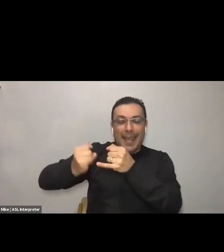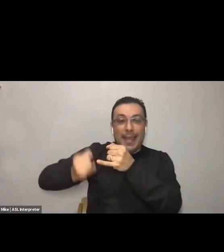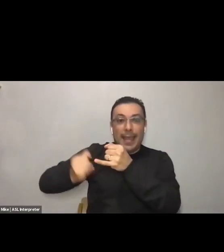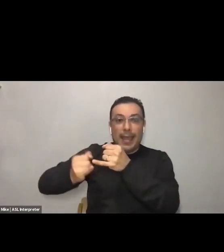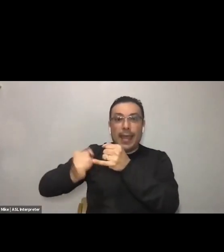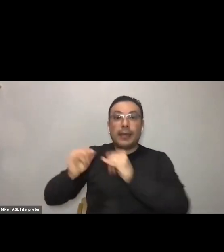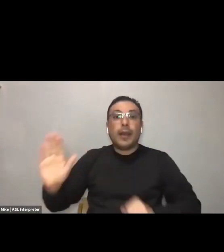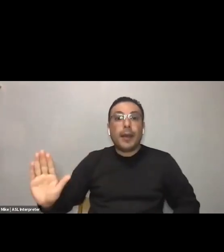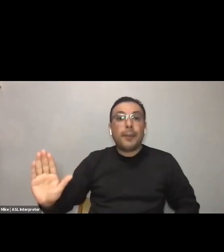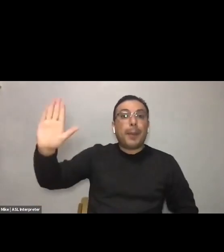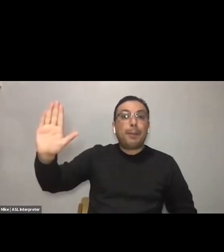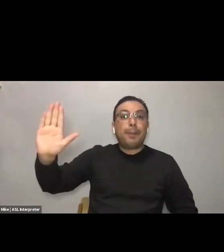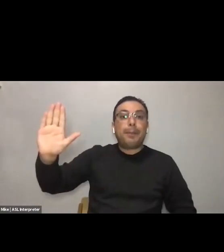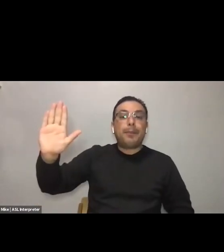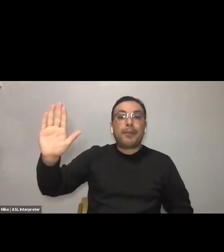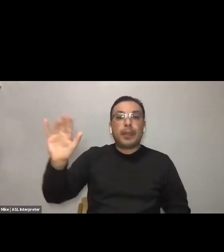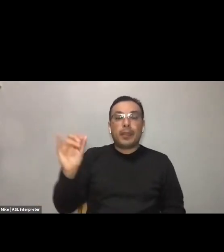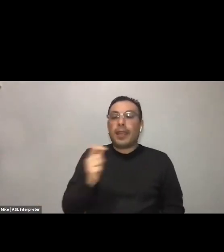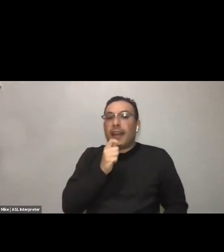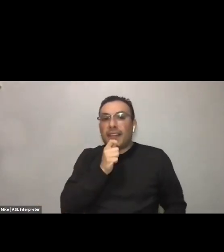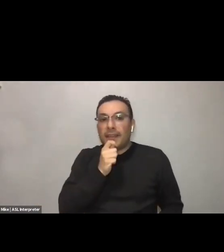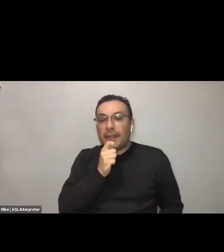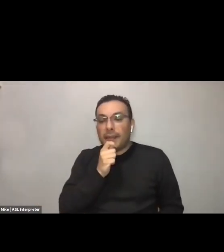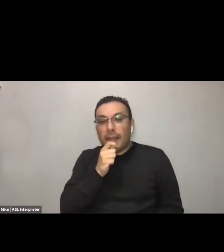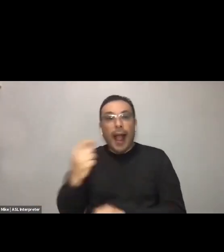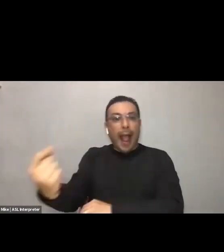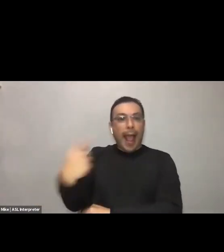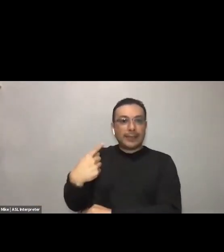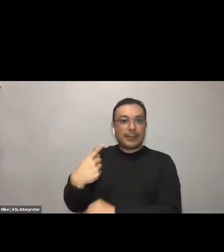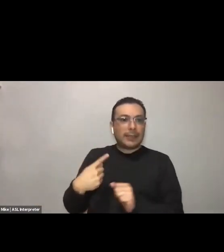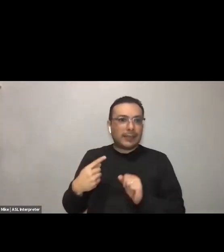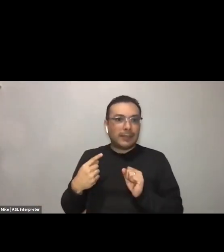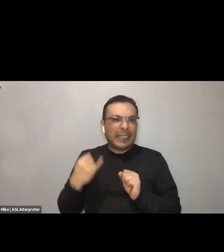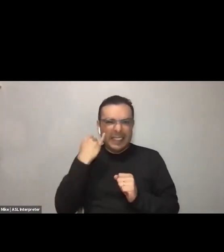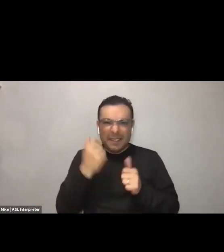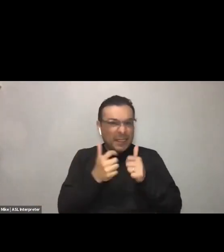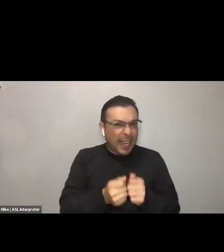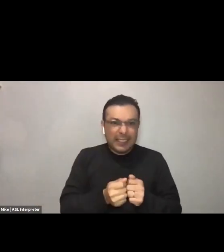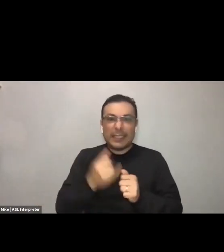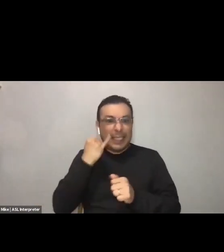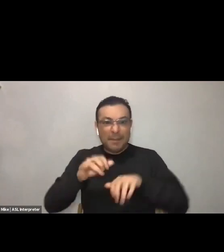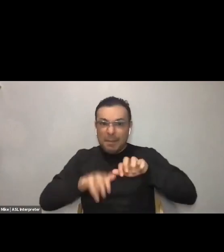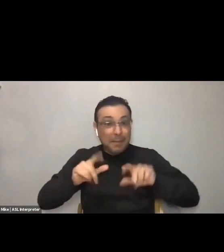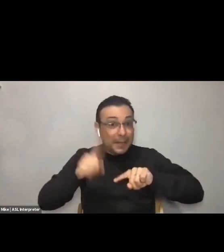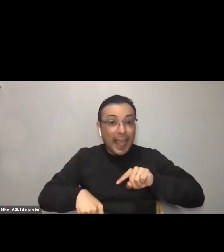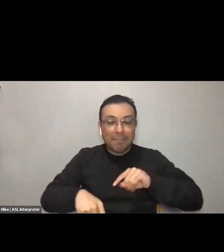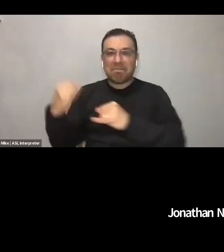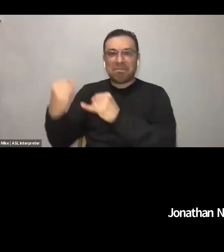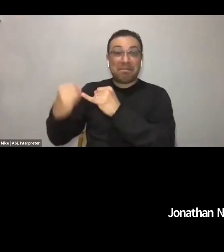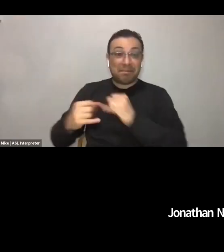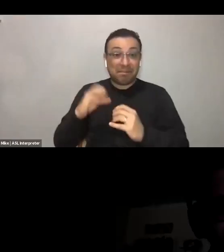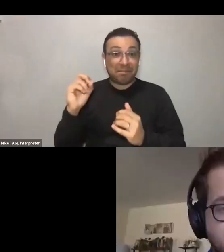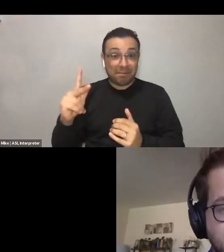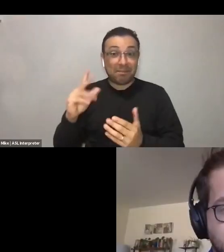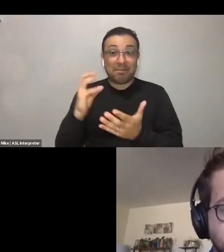raise their hand and ask their questions verbally at the end of the program. So without further ado, please allow